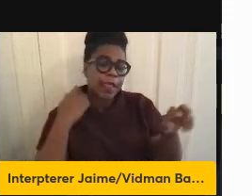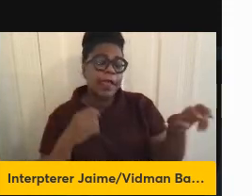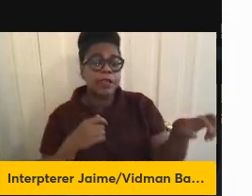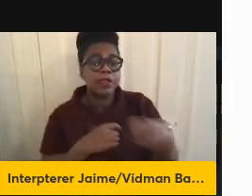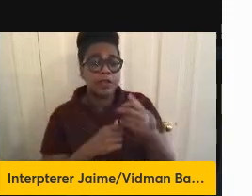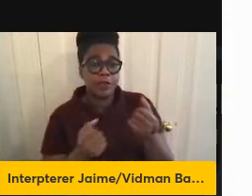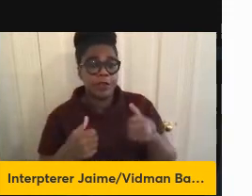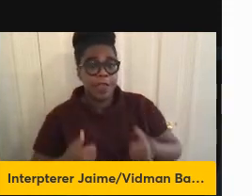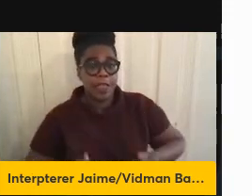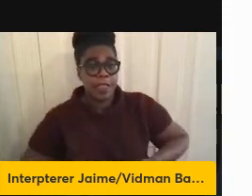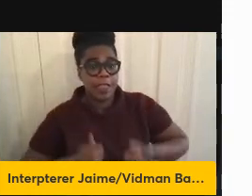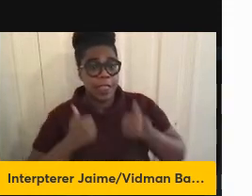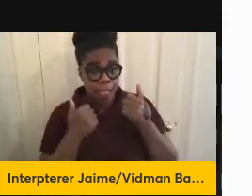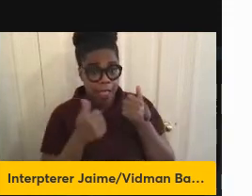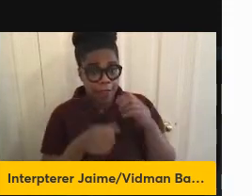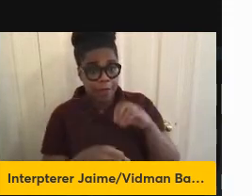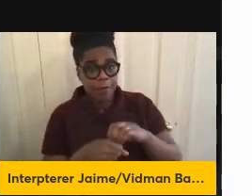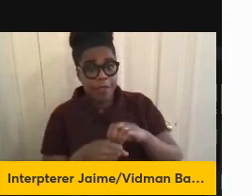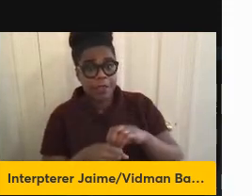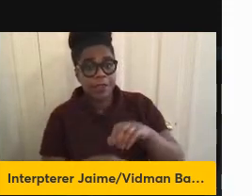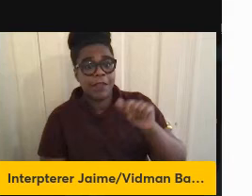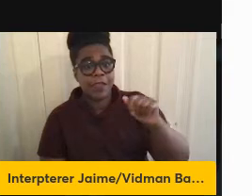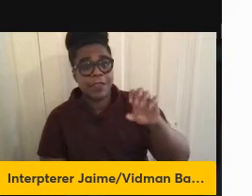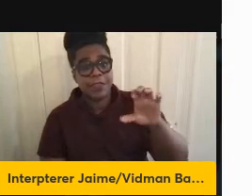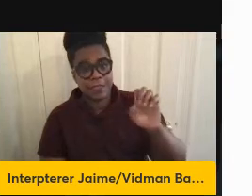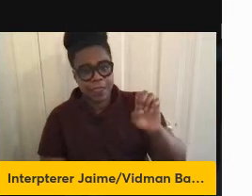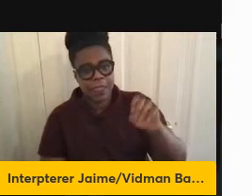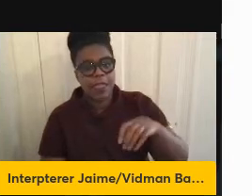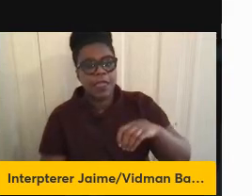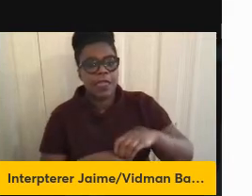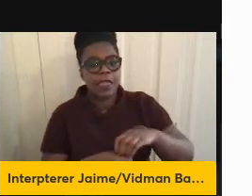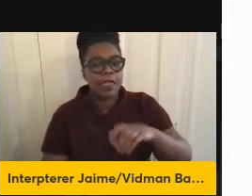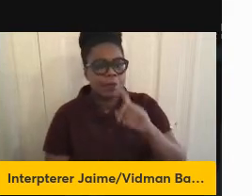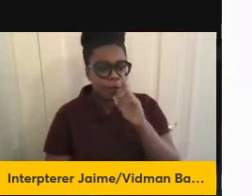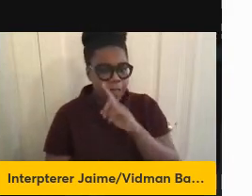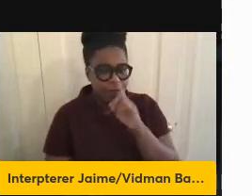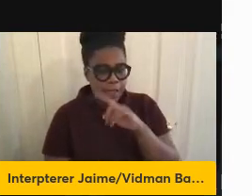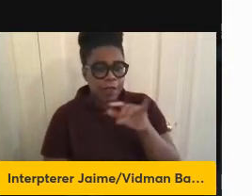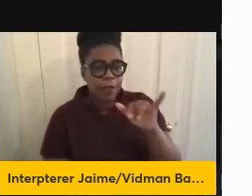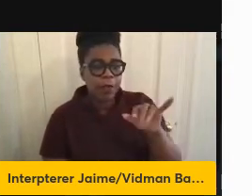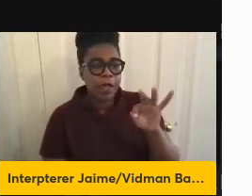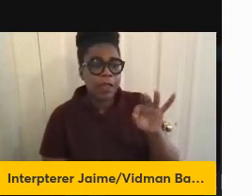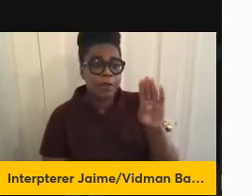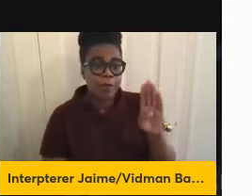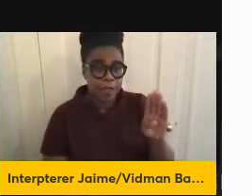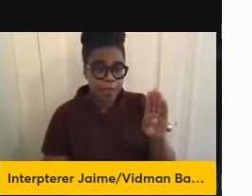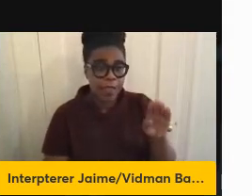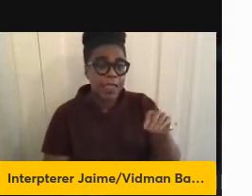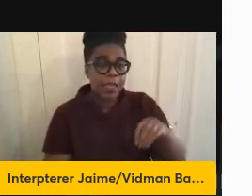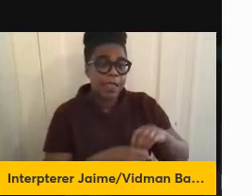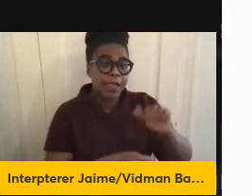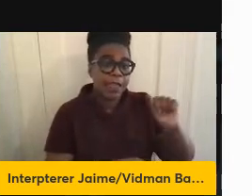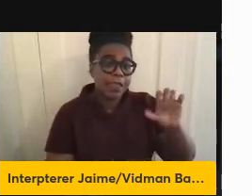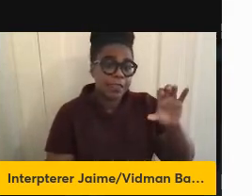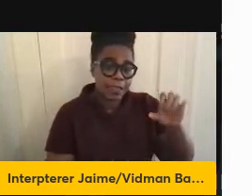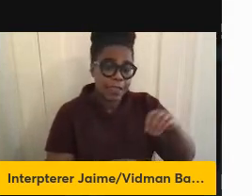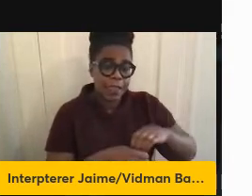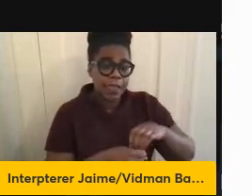recipient mice. And at 14 days post-adoptive transfer, I looked for those YFP positive ASCs in the bone marrow and the